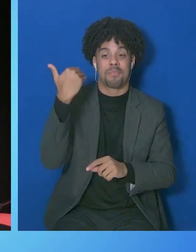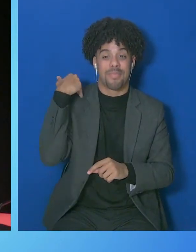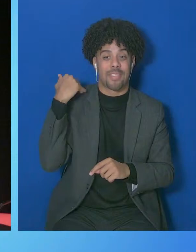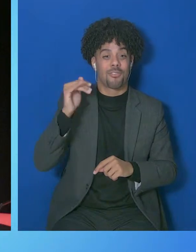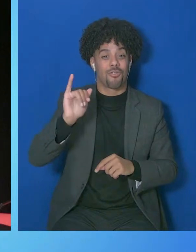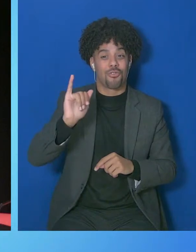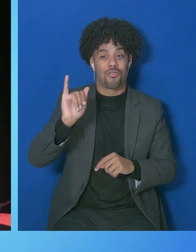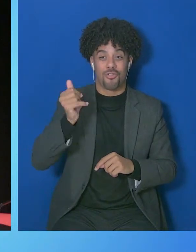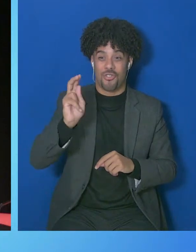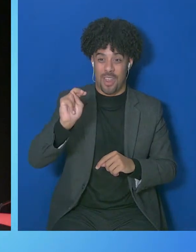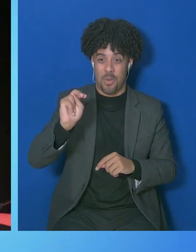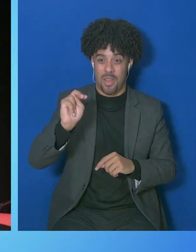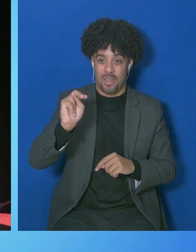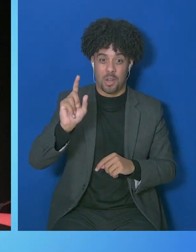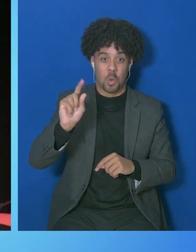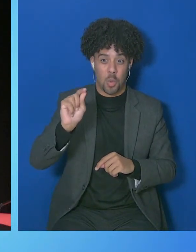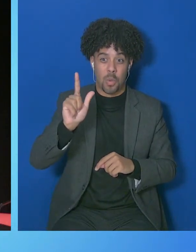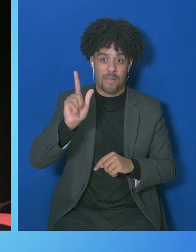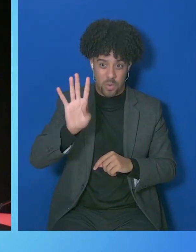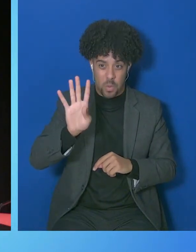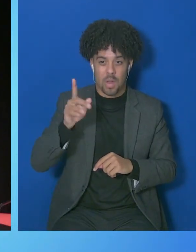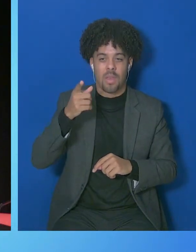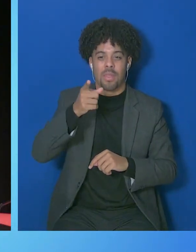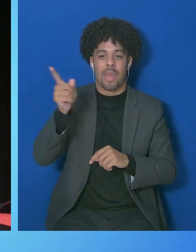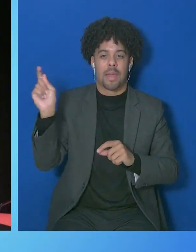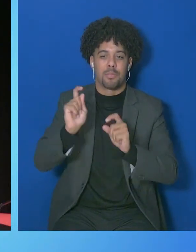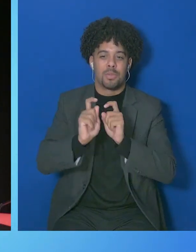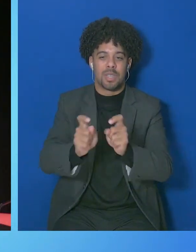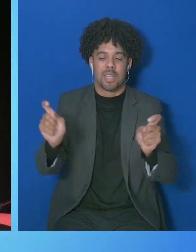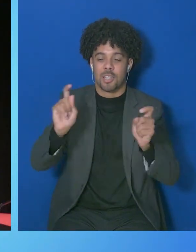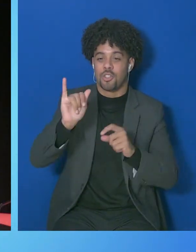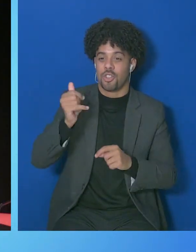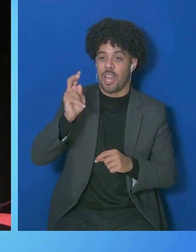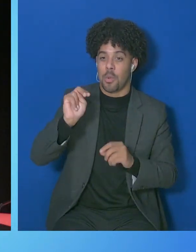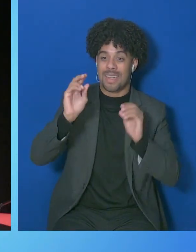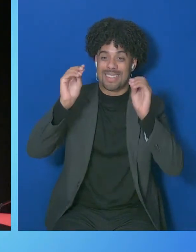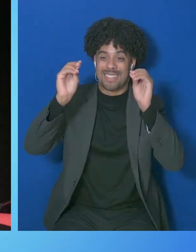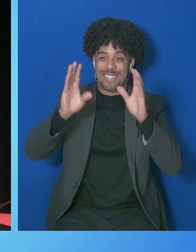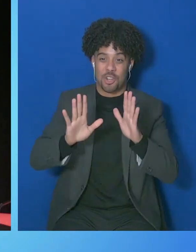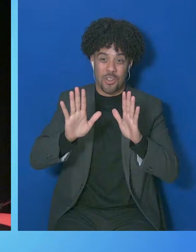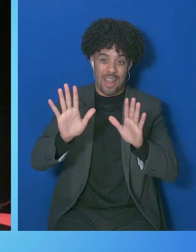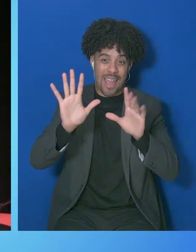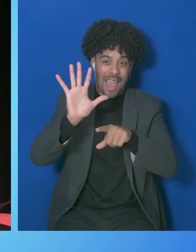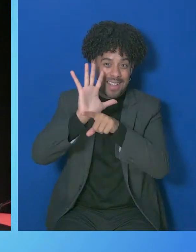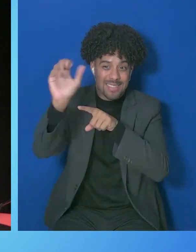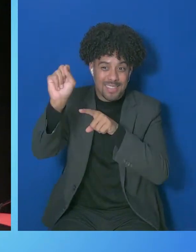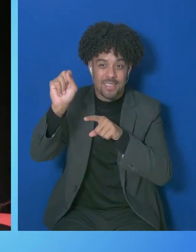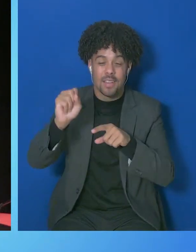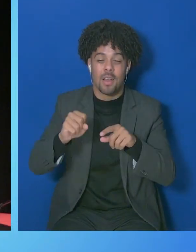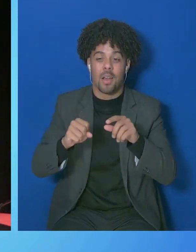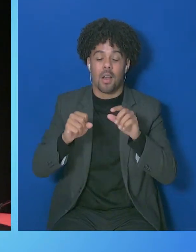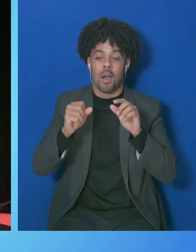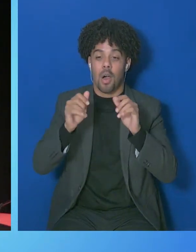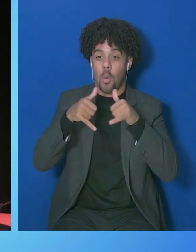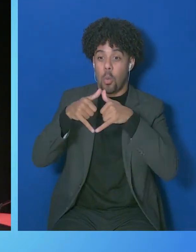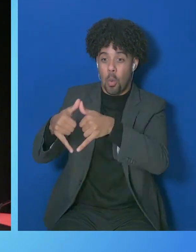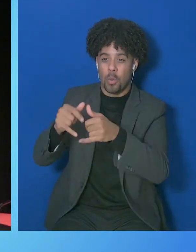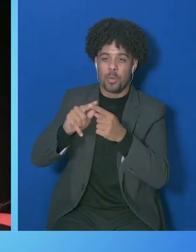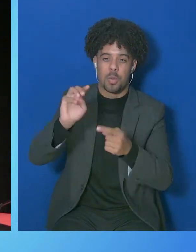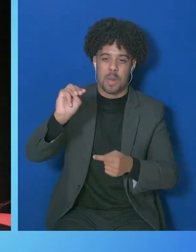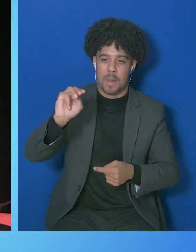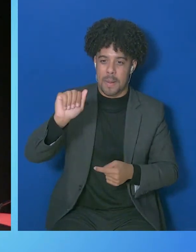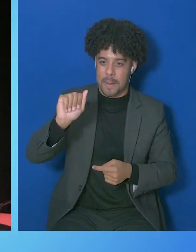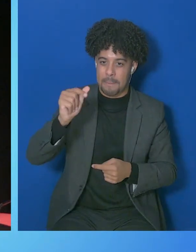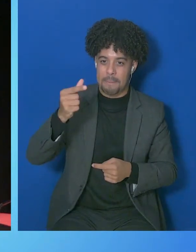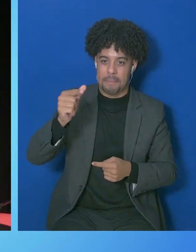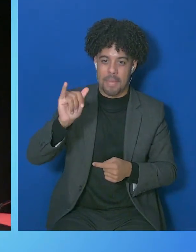January, they presented the January Teacher Excellent Award to Maggie Dirksen, who's a teacher at the ASDB